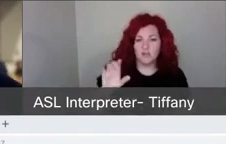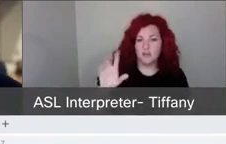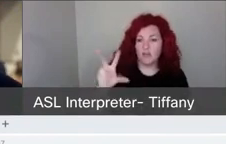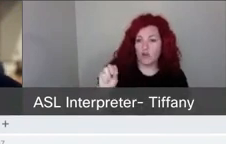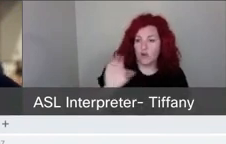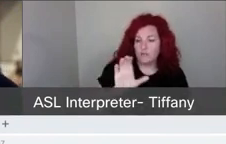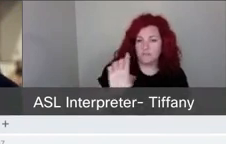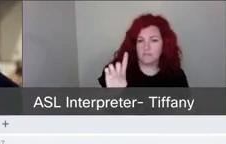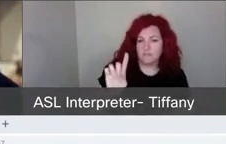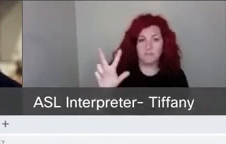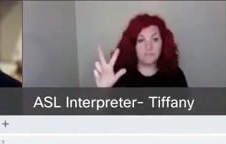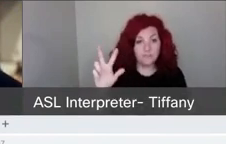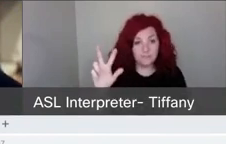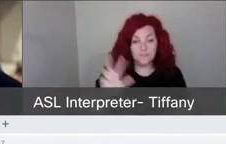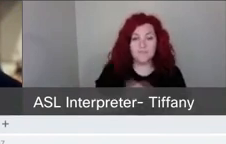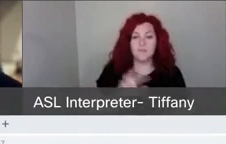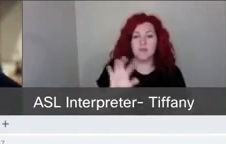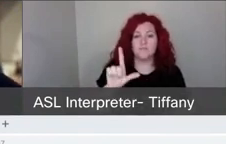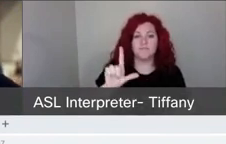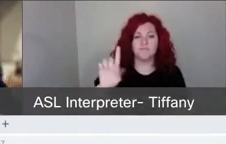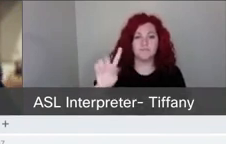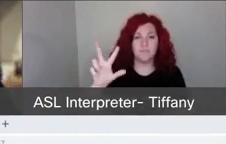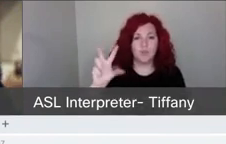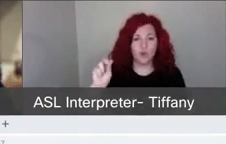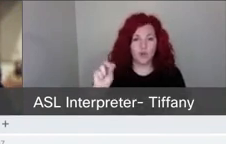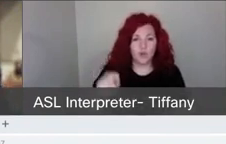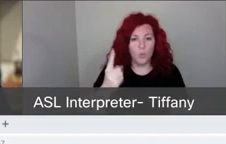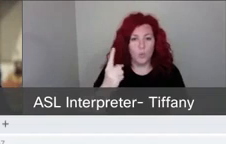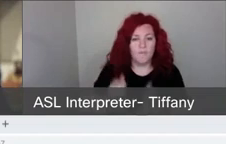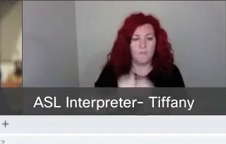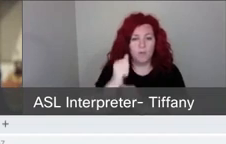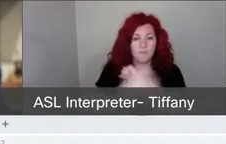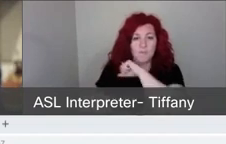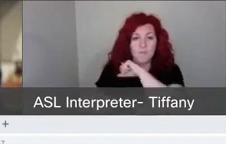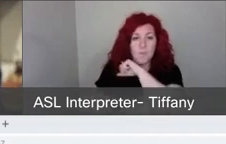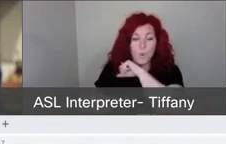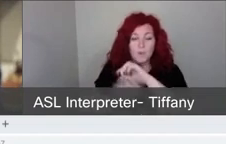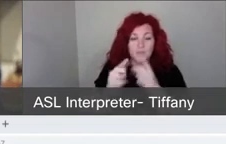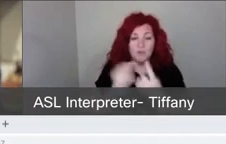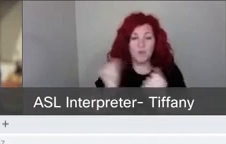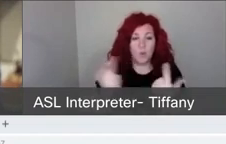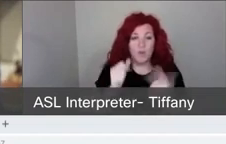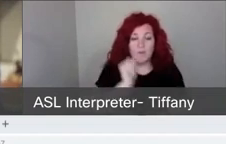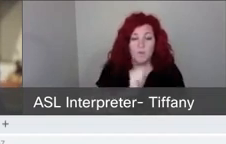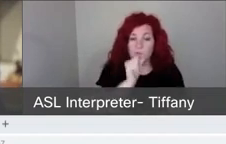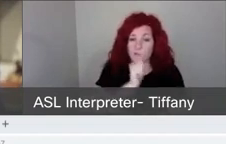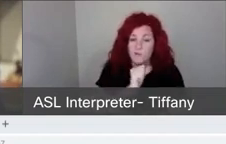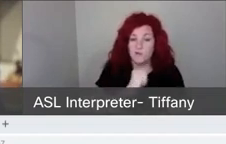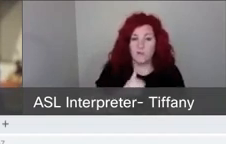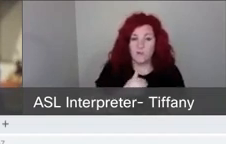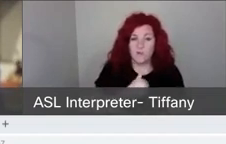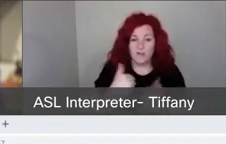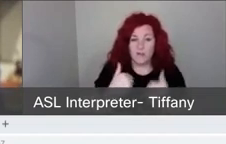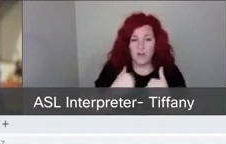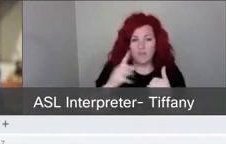3. District 30 is actually one of the poorest districts in all of Arizona. So we consist of a lot of